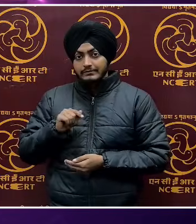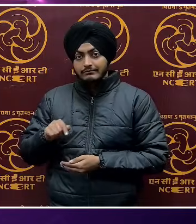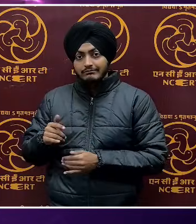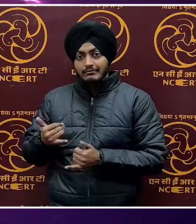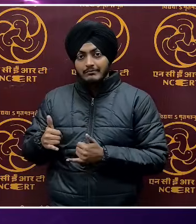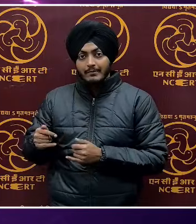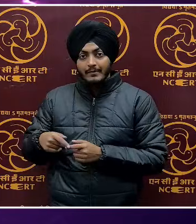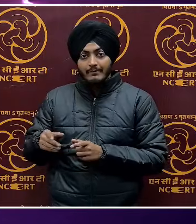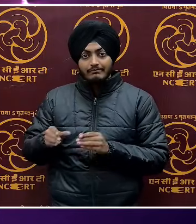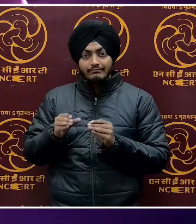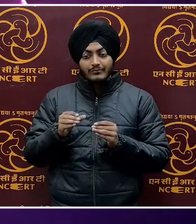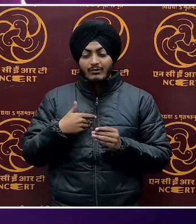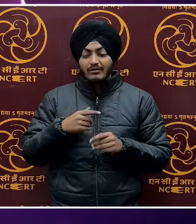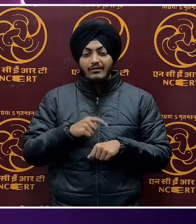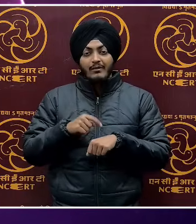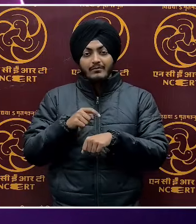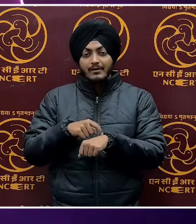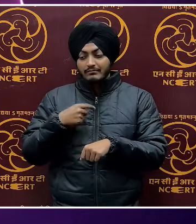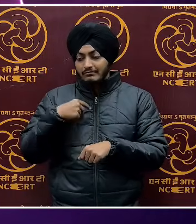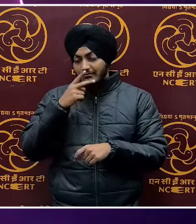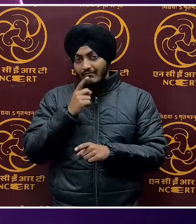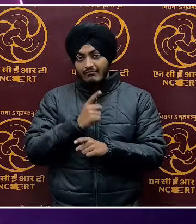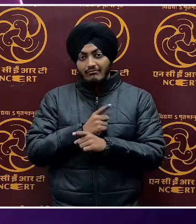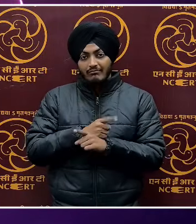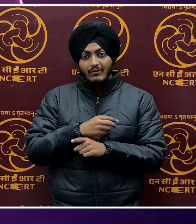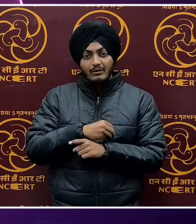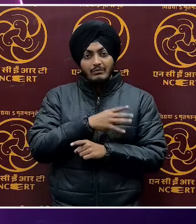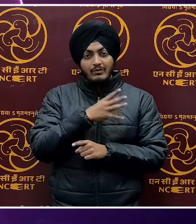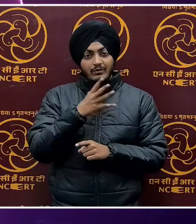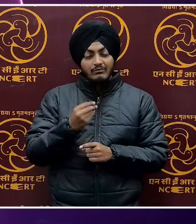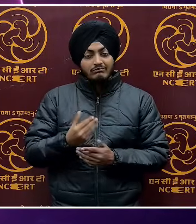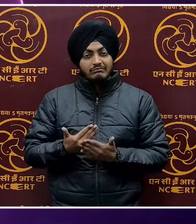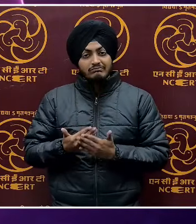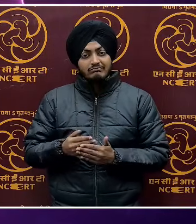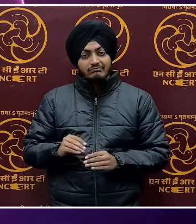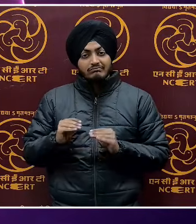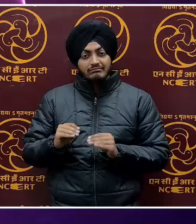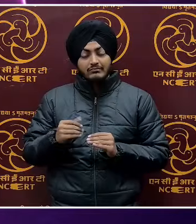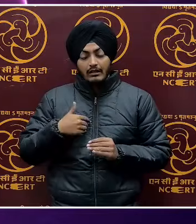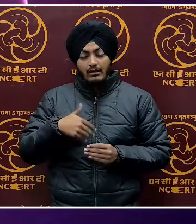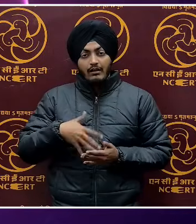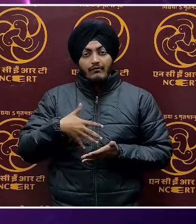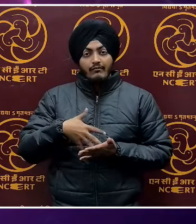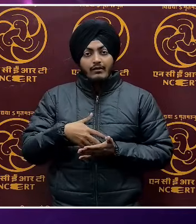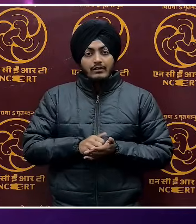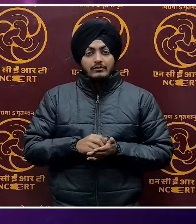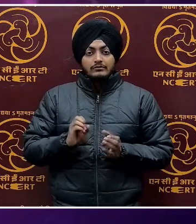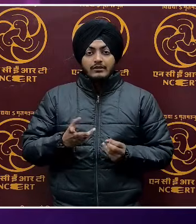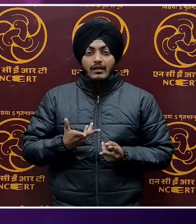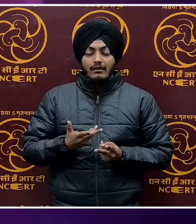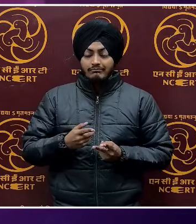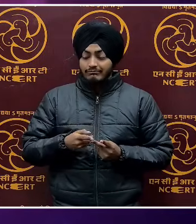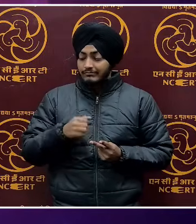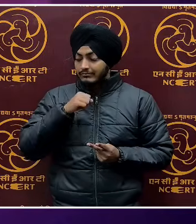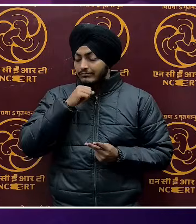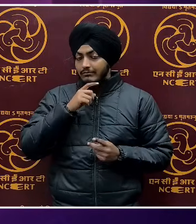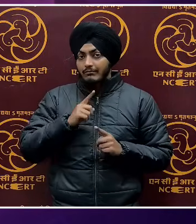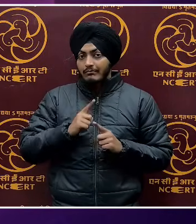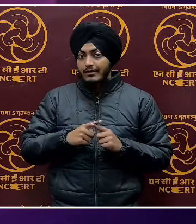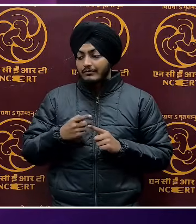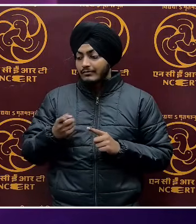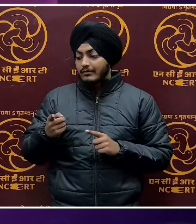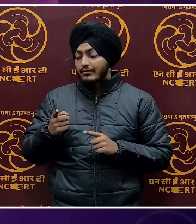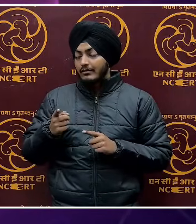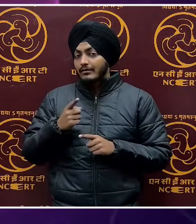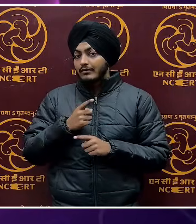are also very tired, right? Yeah. They're doing their work all the time, and if the kids are coming to the teacher and they are asking the